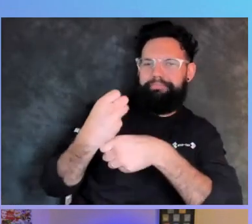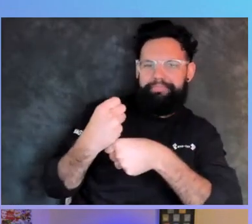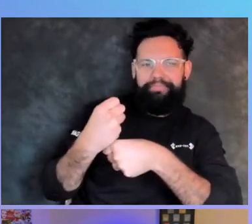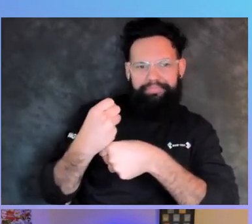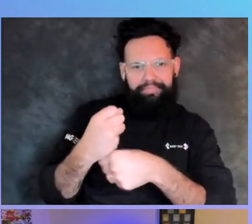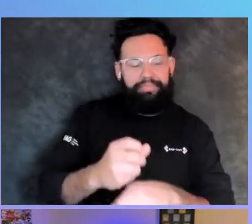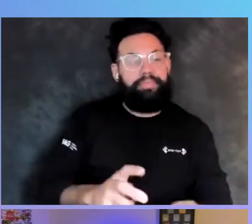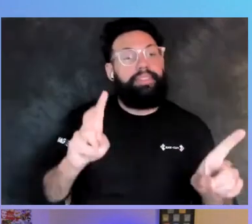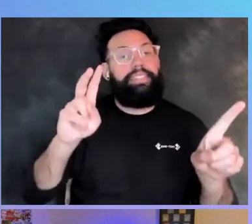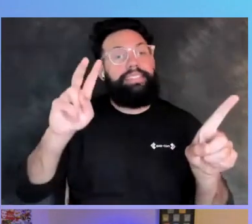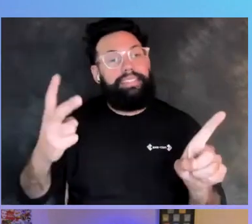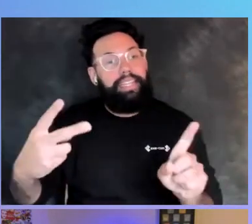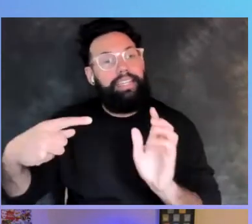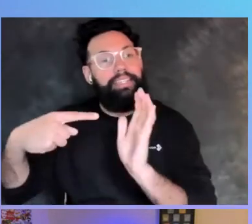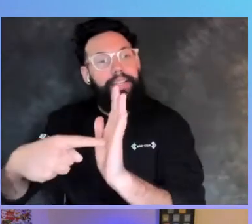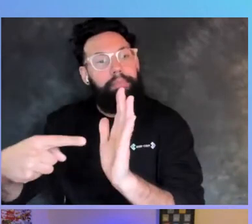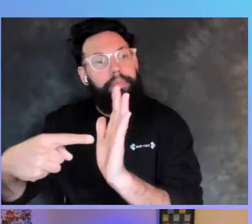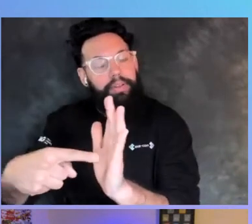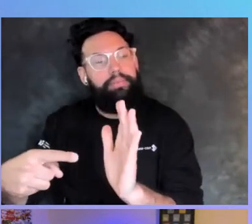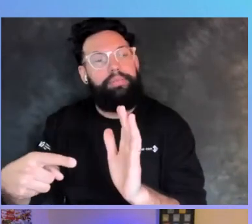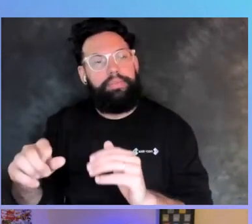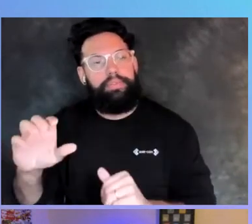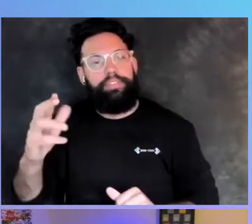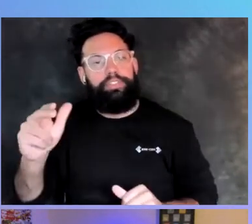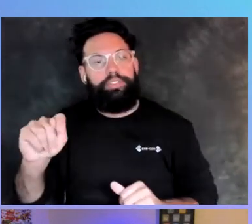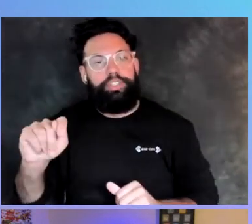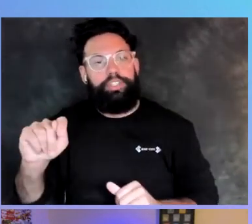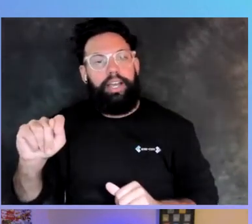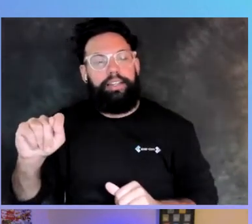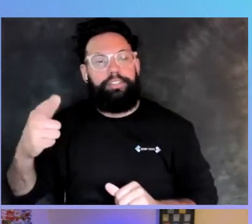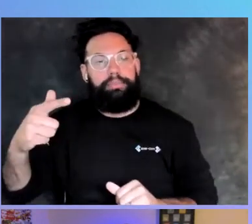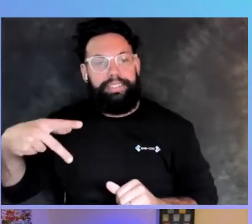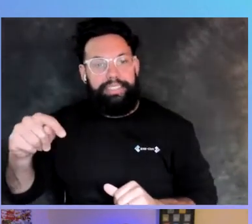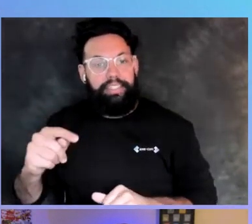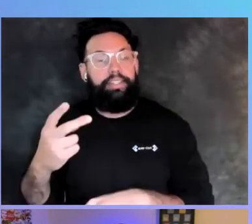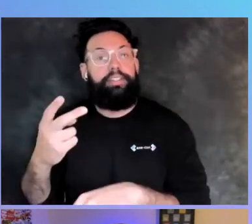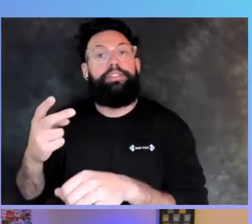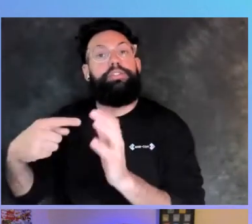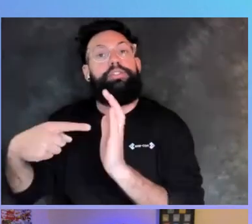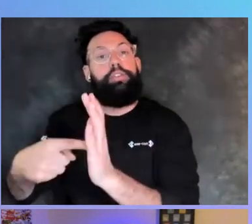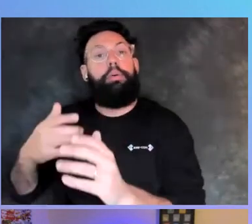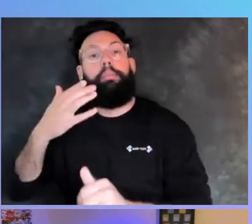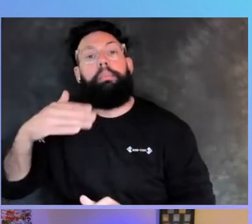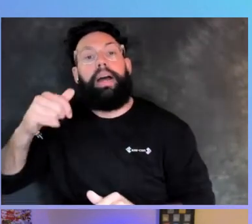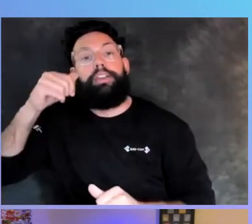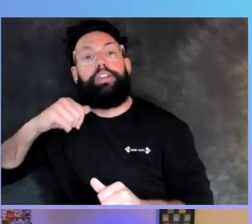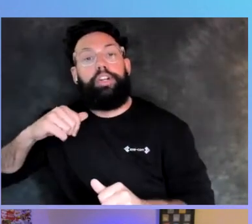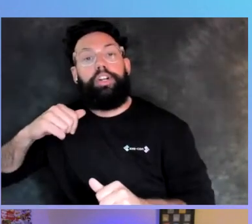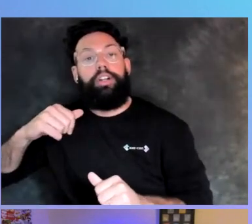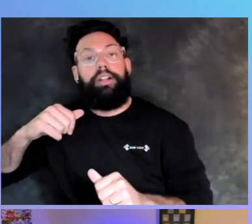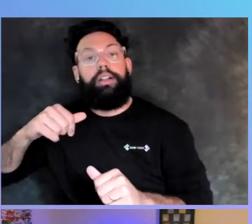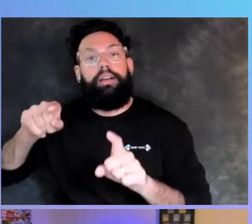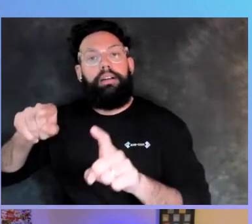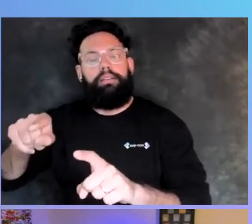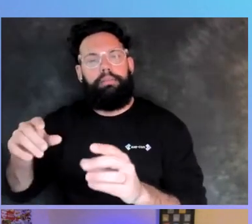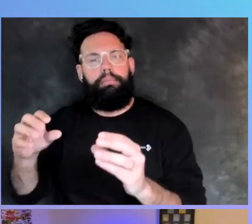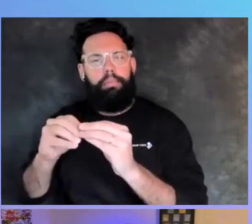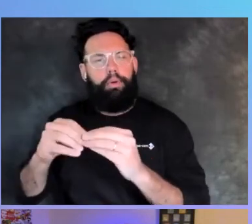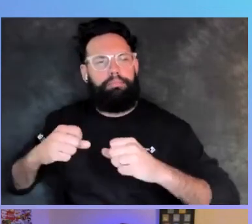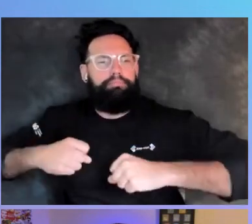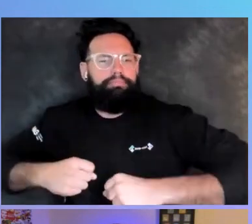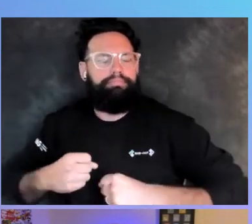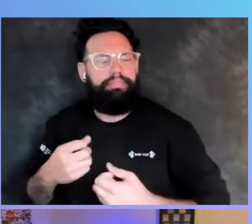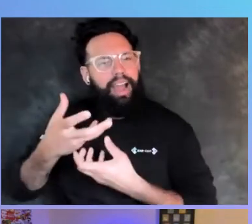constant repeat, ChatGPT is defining a bad girl in this context as one who is both self-confident and self-assured while